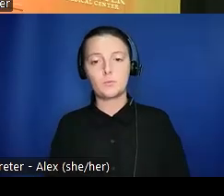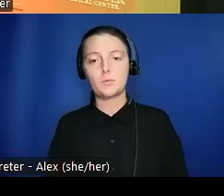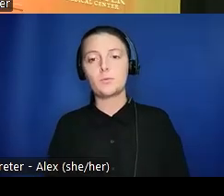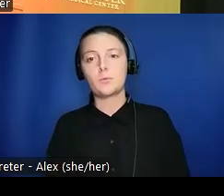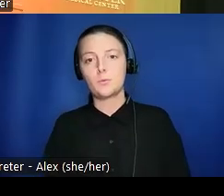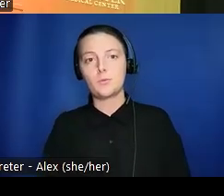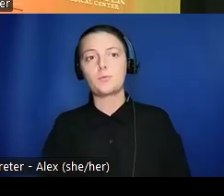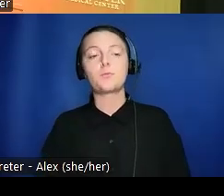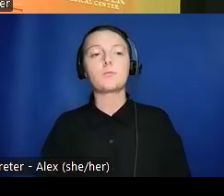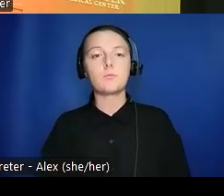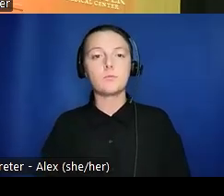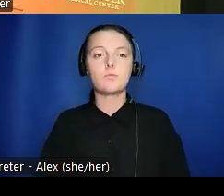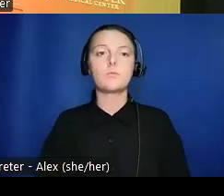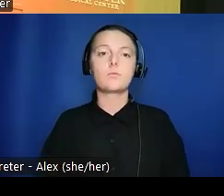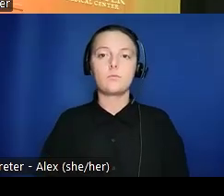Overall,